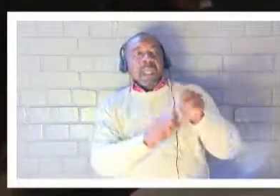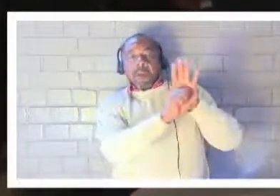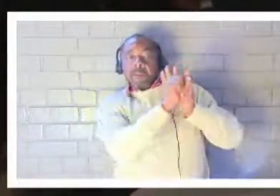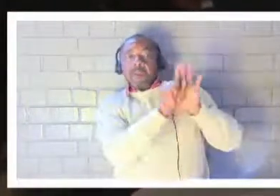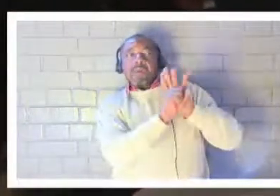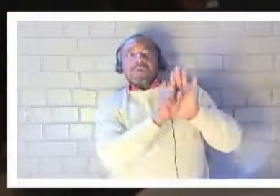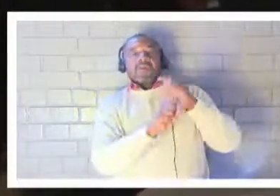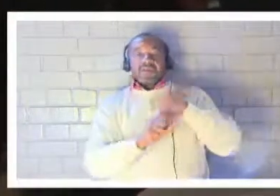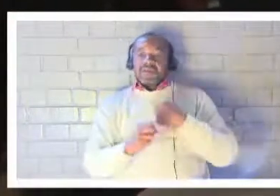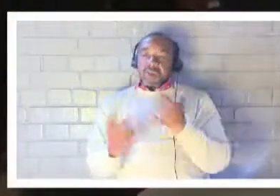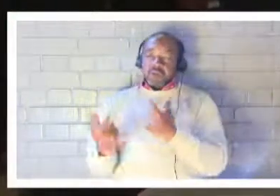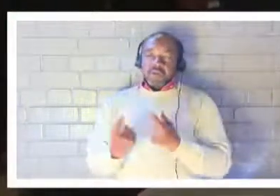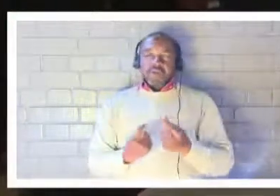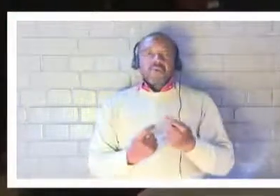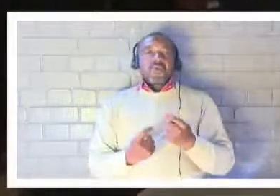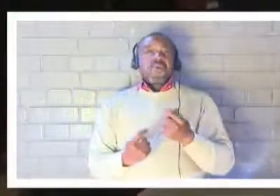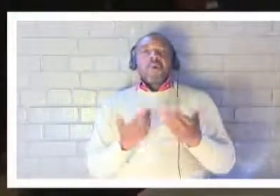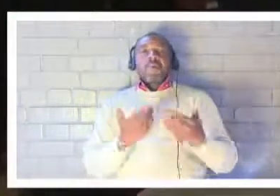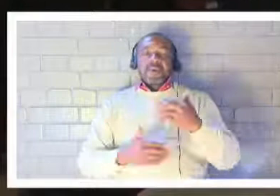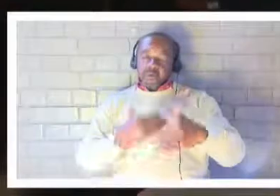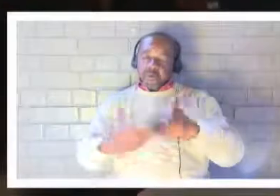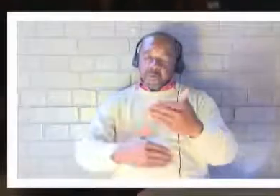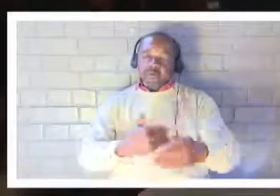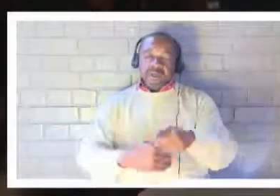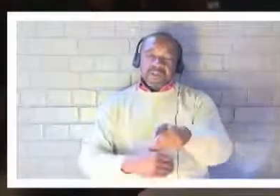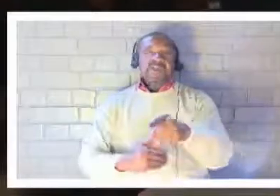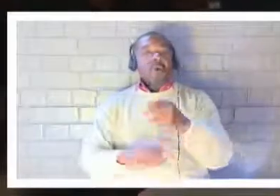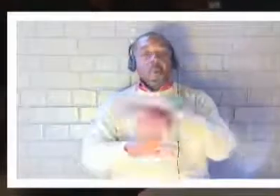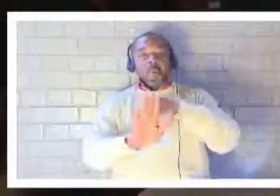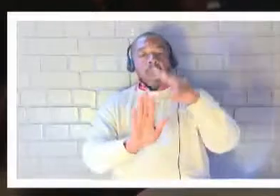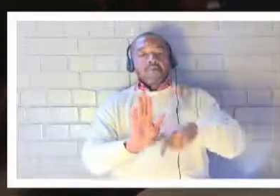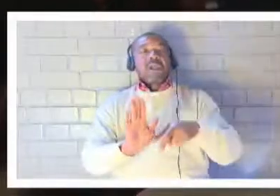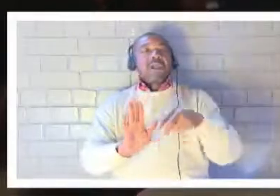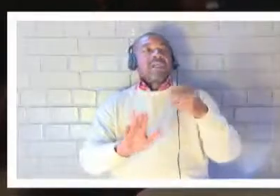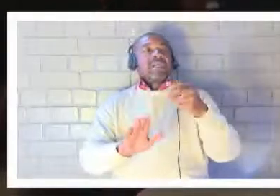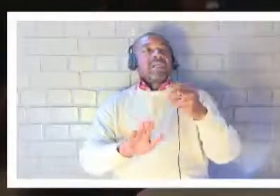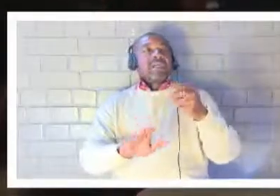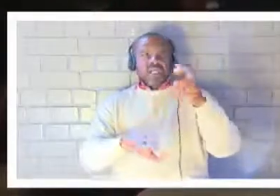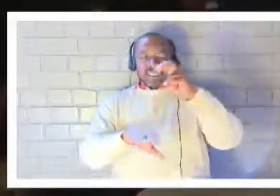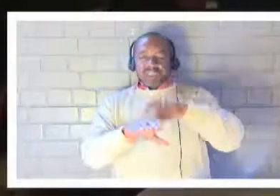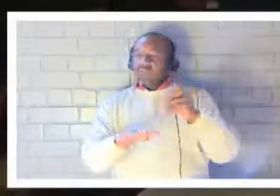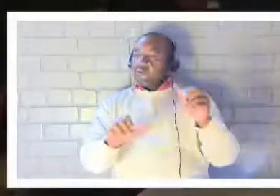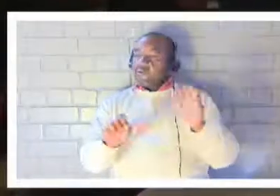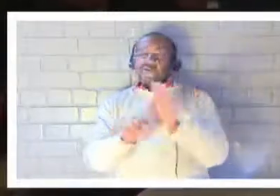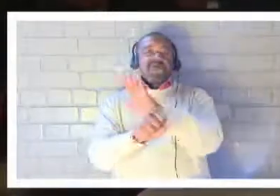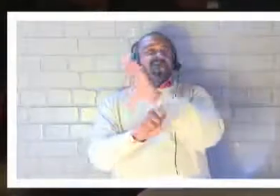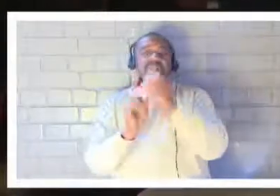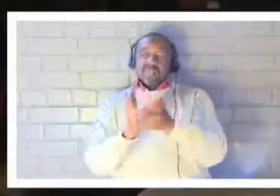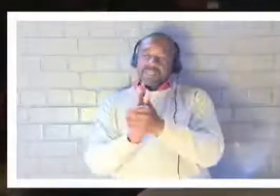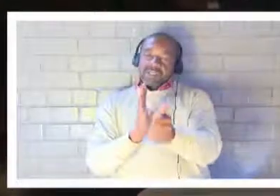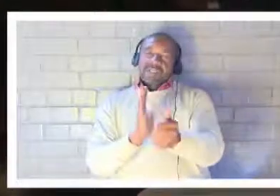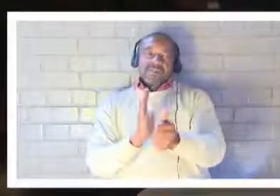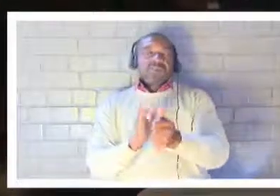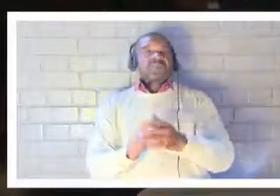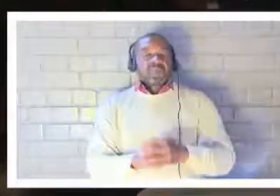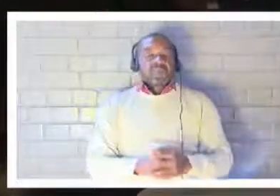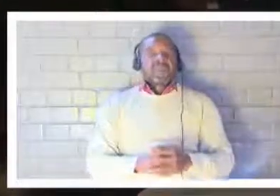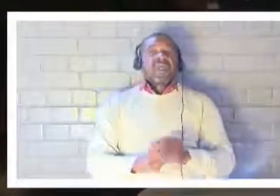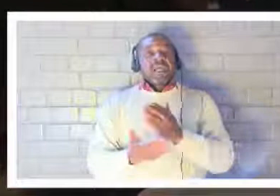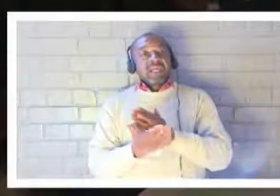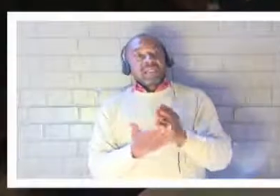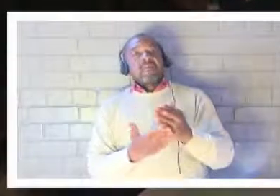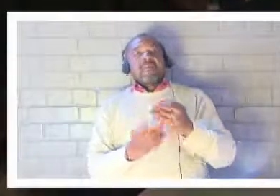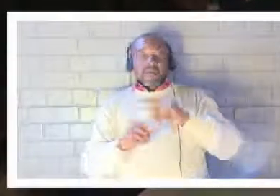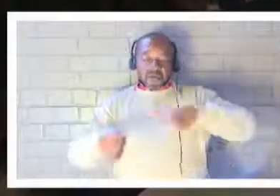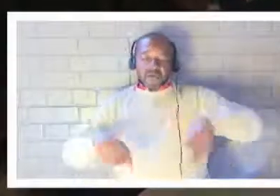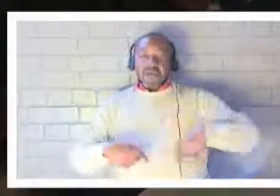to be able to do or run those projects, you need to be fully equipped yourself or skilled. Some of